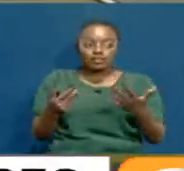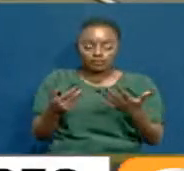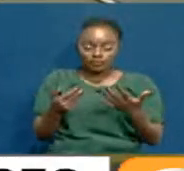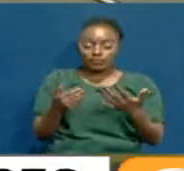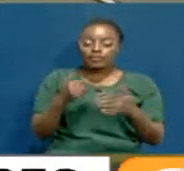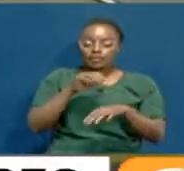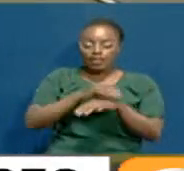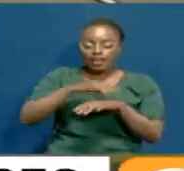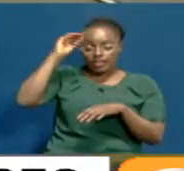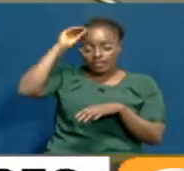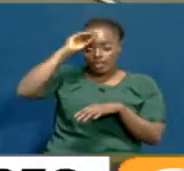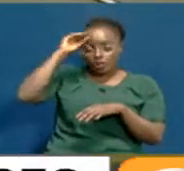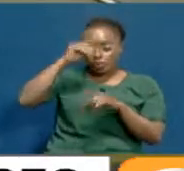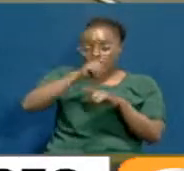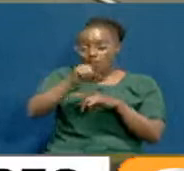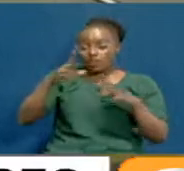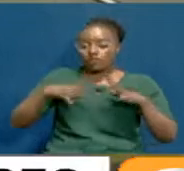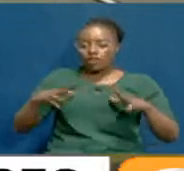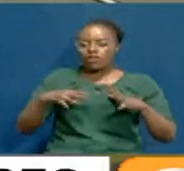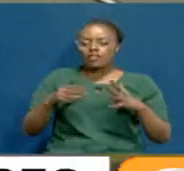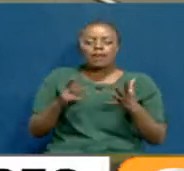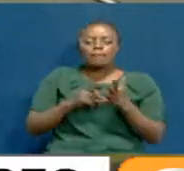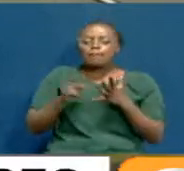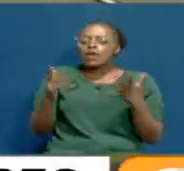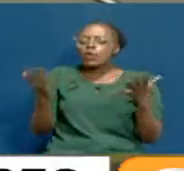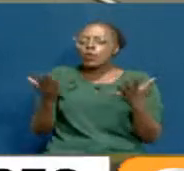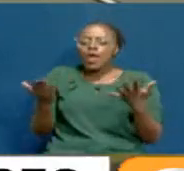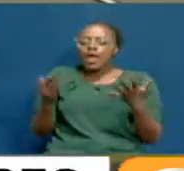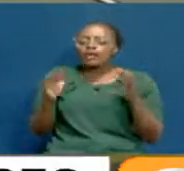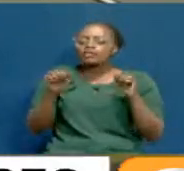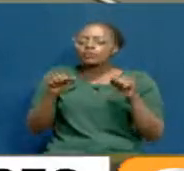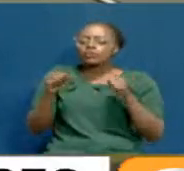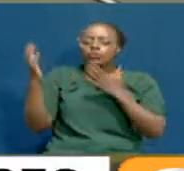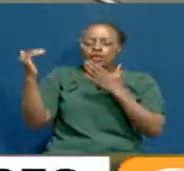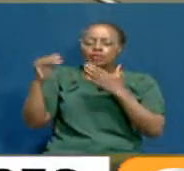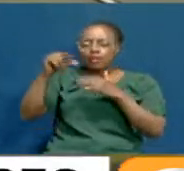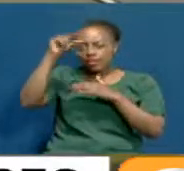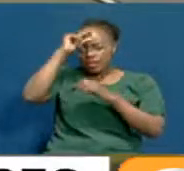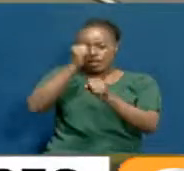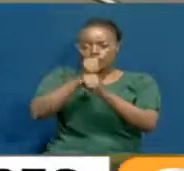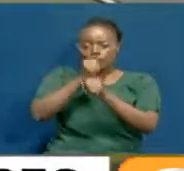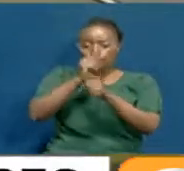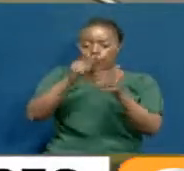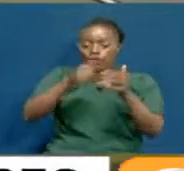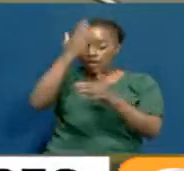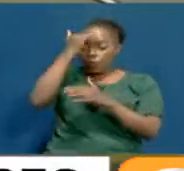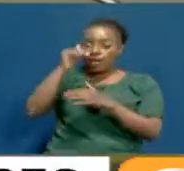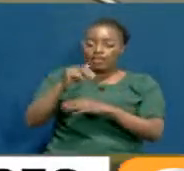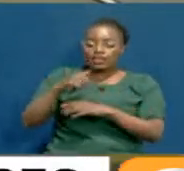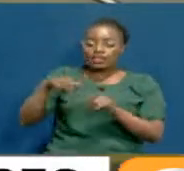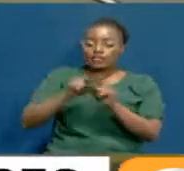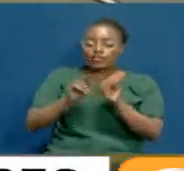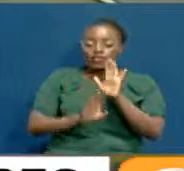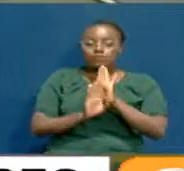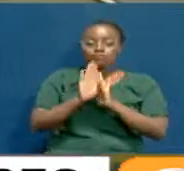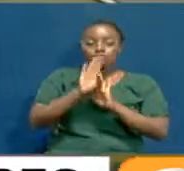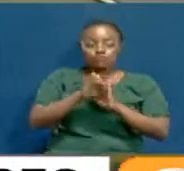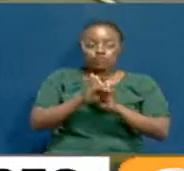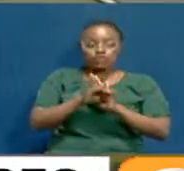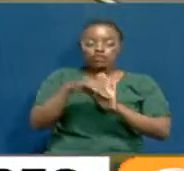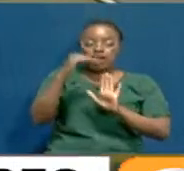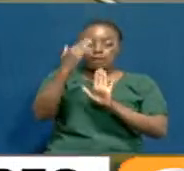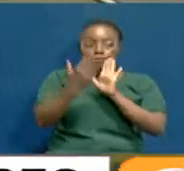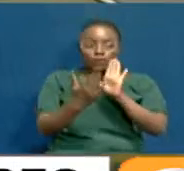getting the views from the people on where the pain points are and what they would expect the government to do for them, because that's why we call it the bottom-up economic approach.